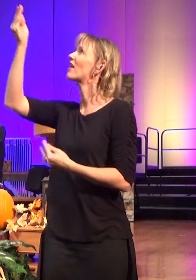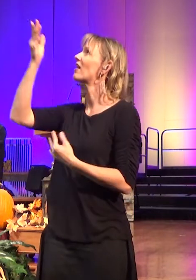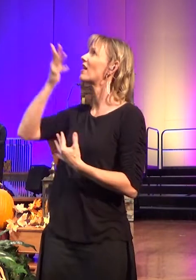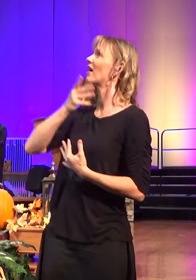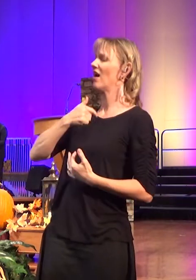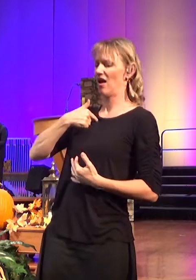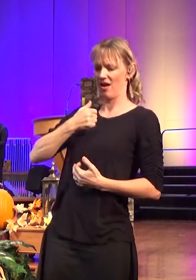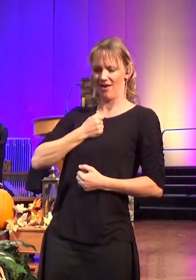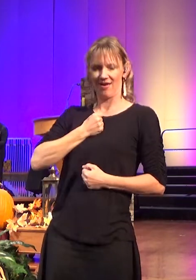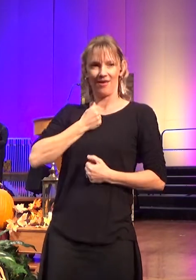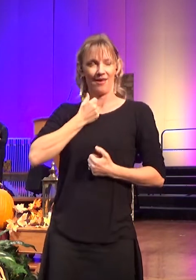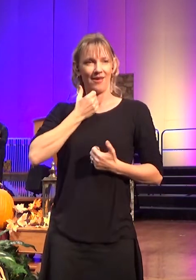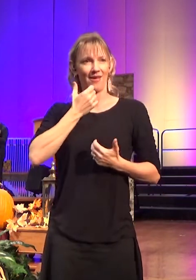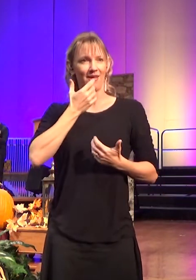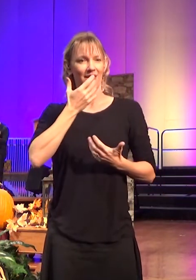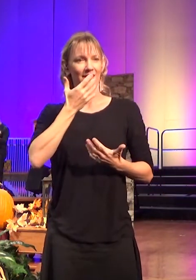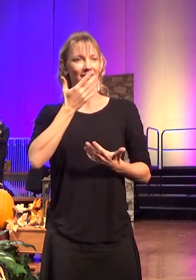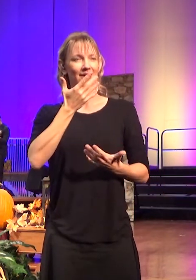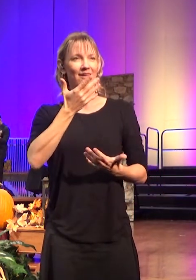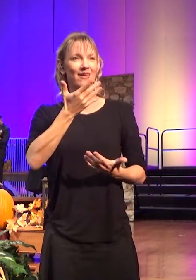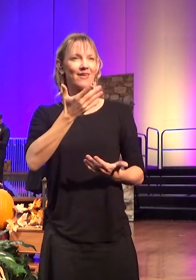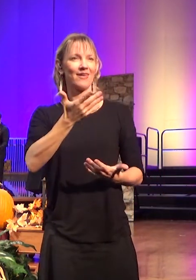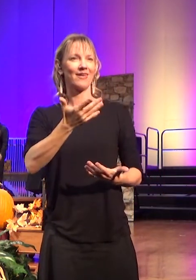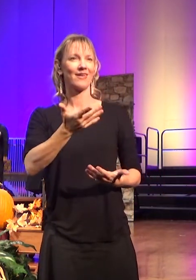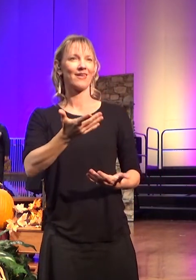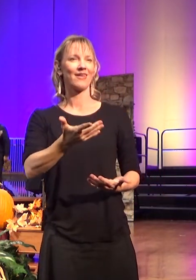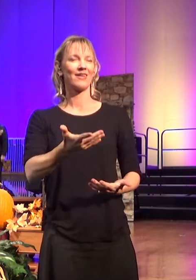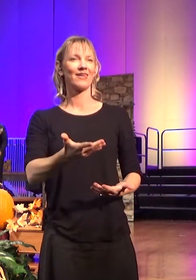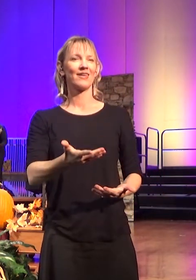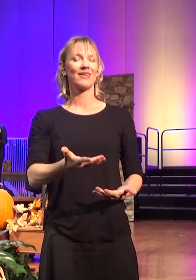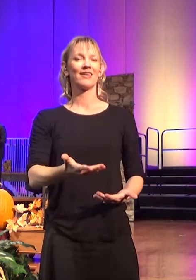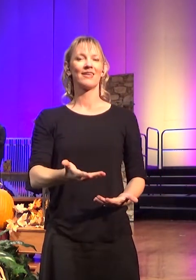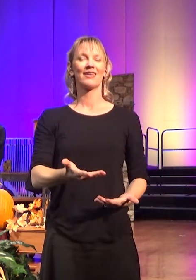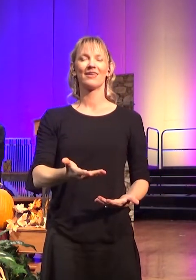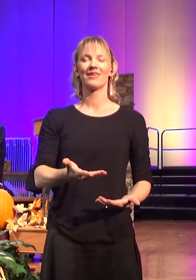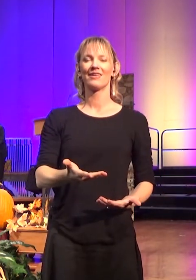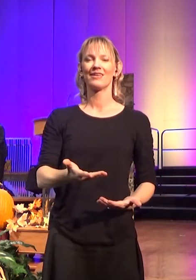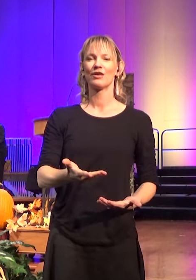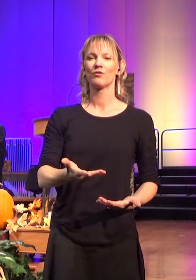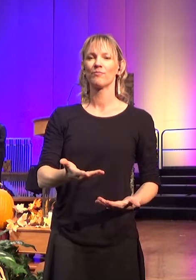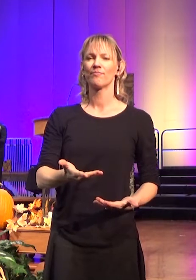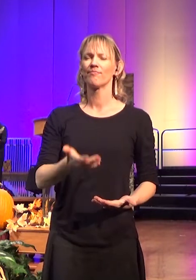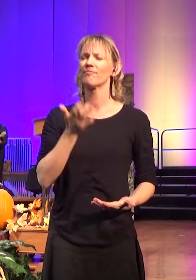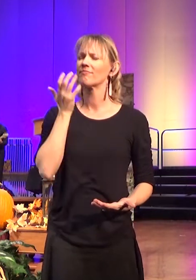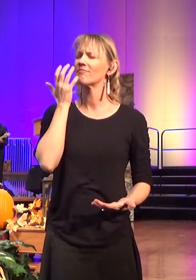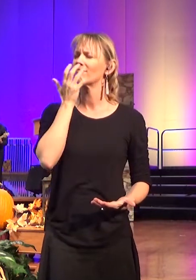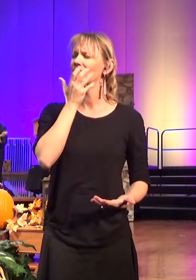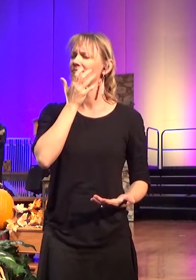I am a vessel of God.